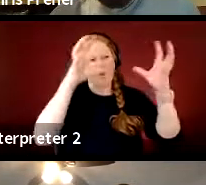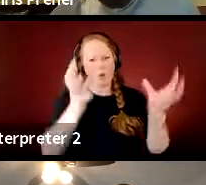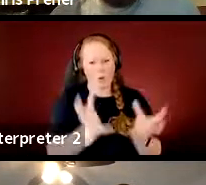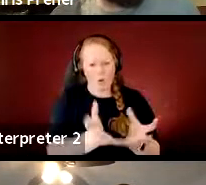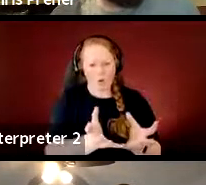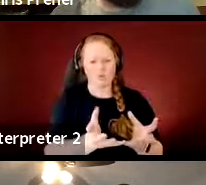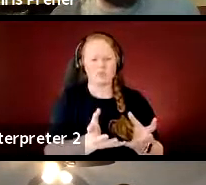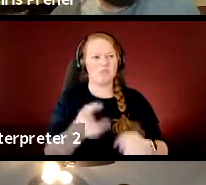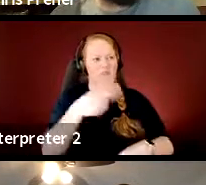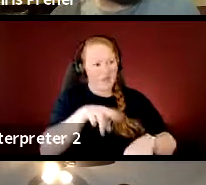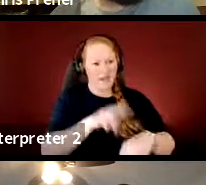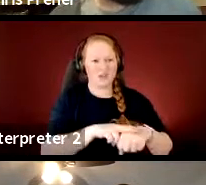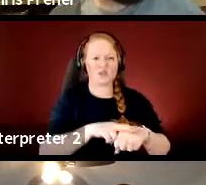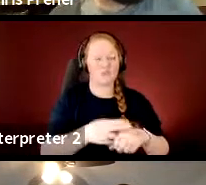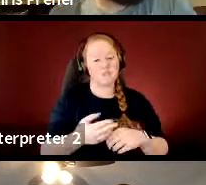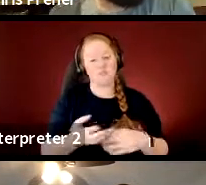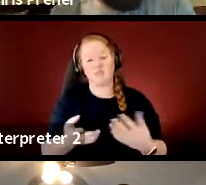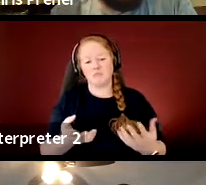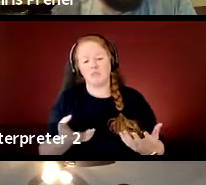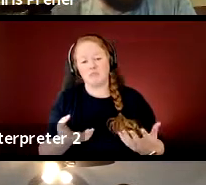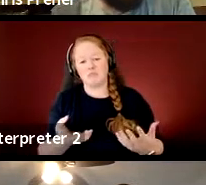this city.